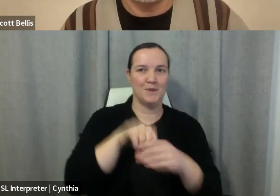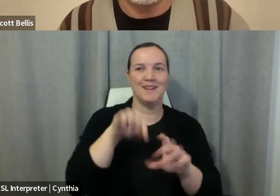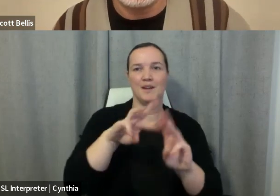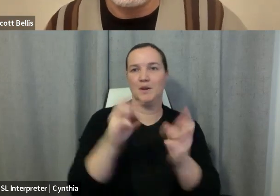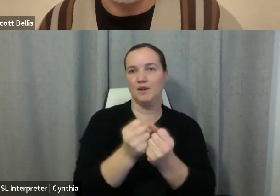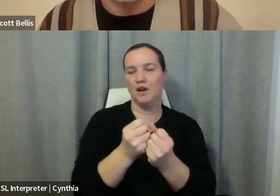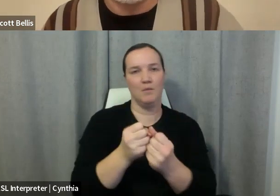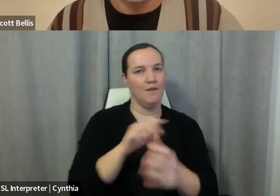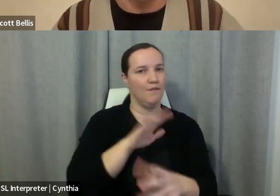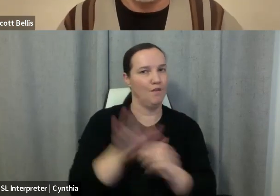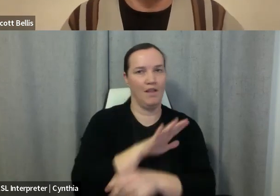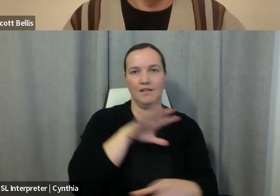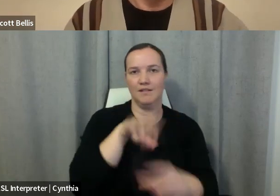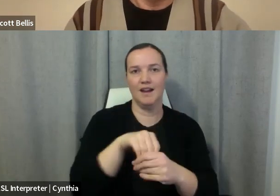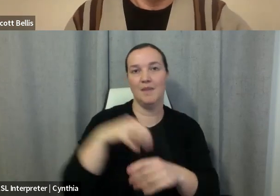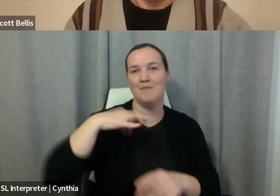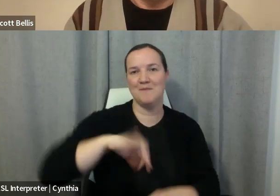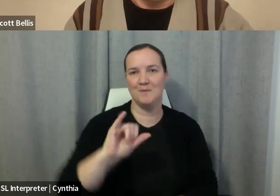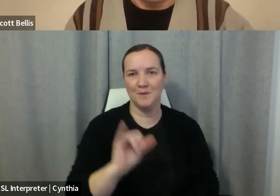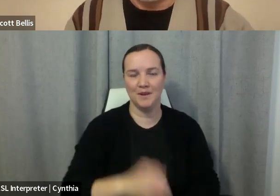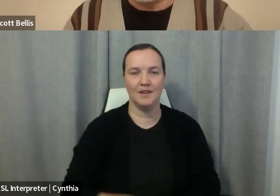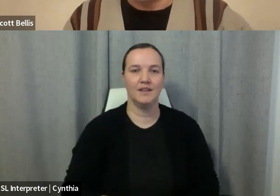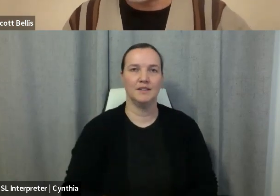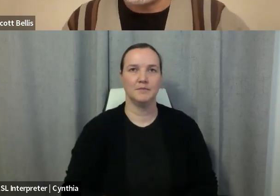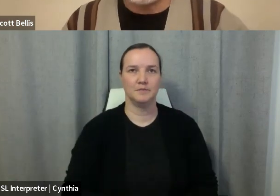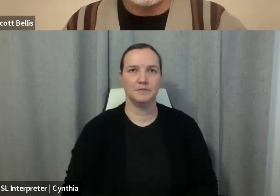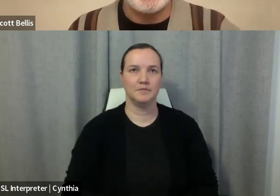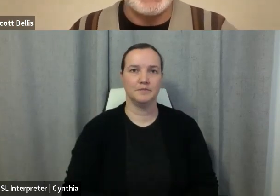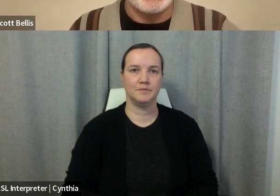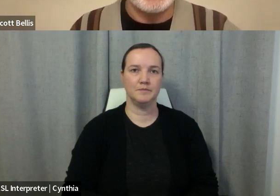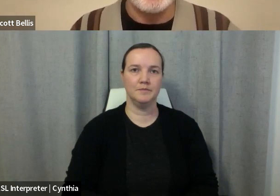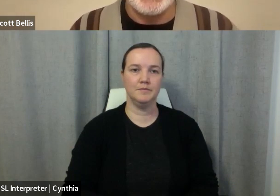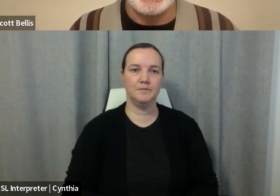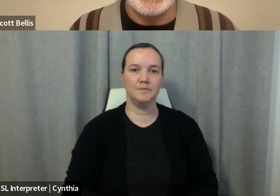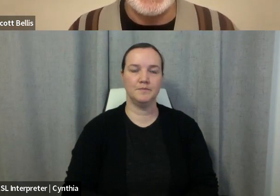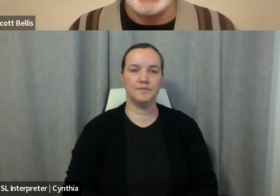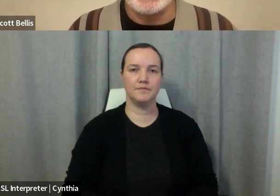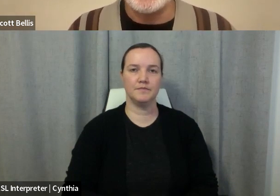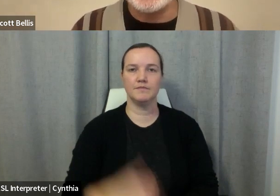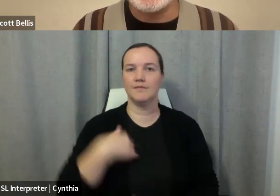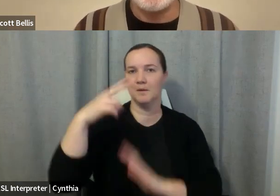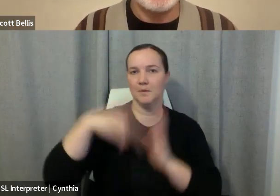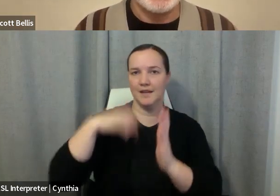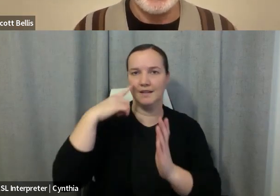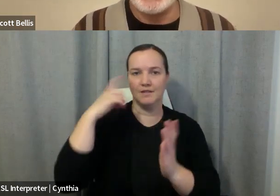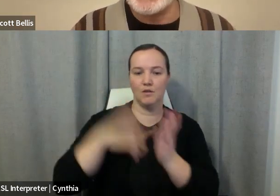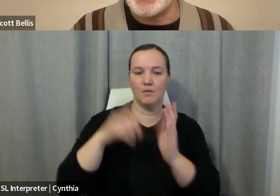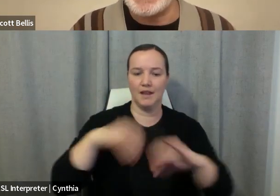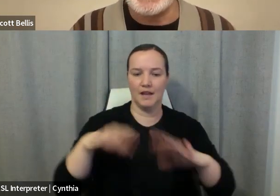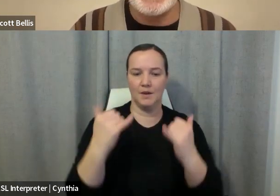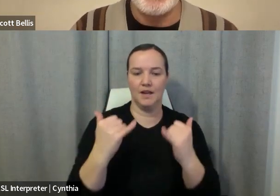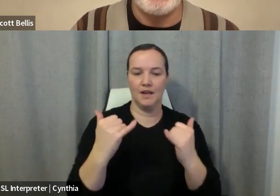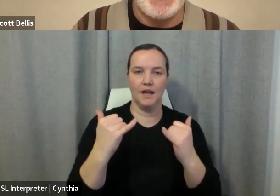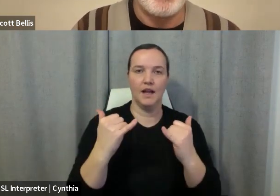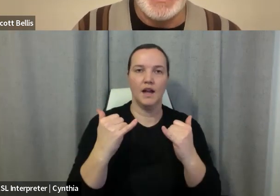workshop fully and benefit from it as well. I'm just going to, I'd like to read a land acknowledgement statement as well as